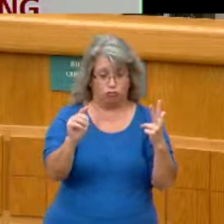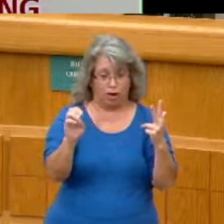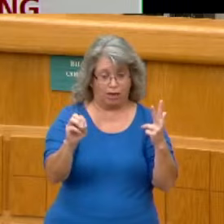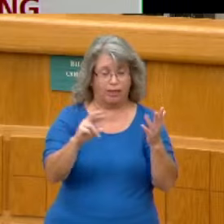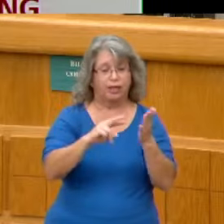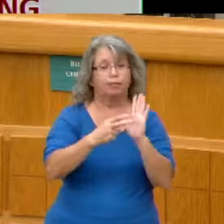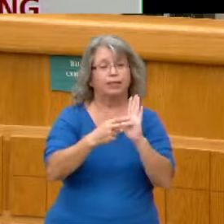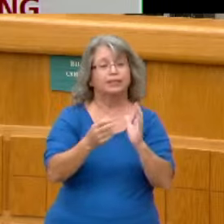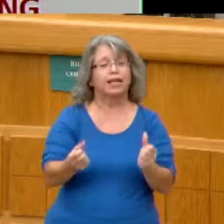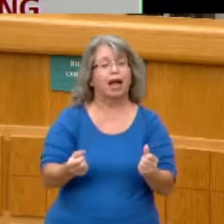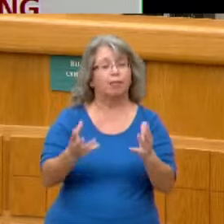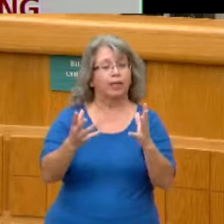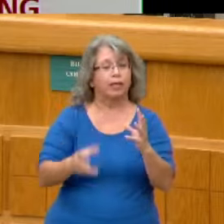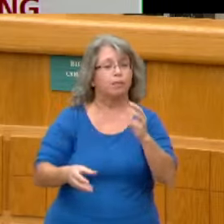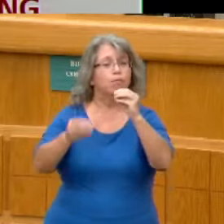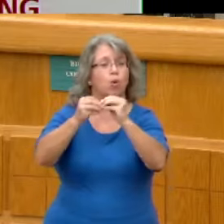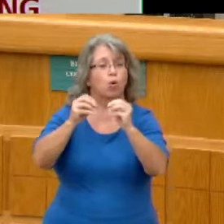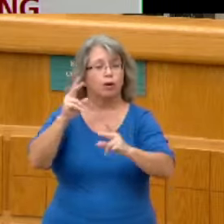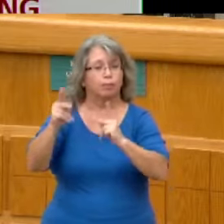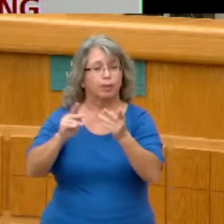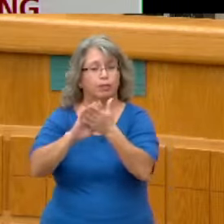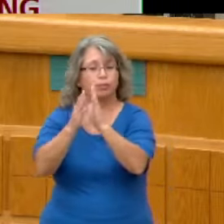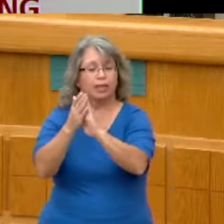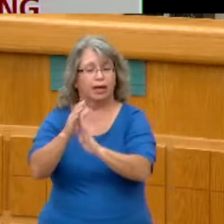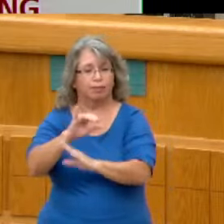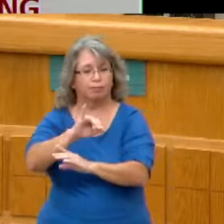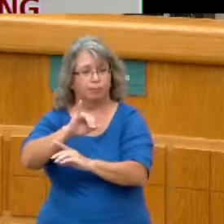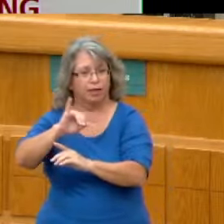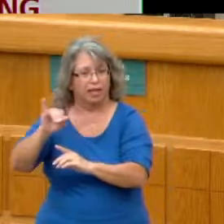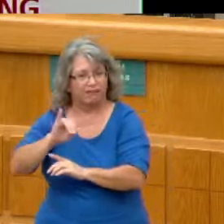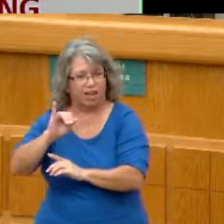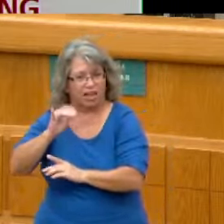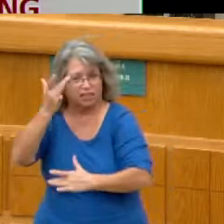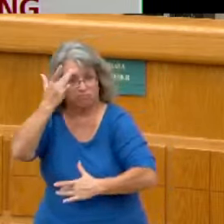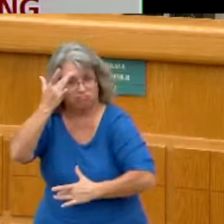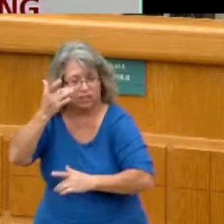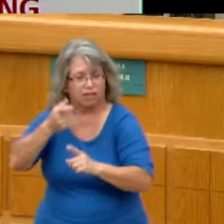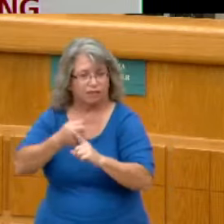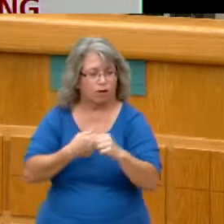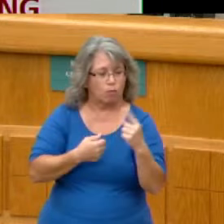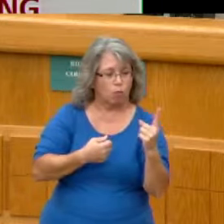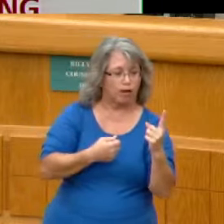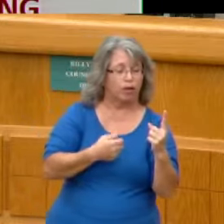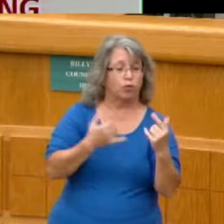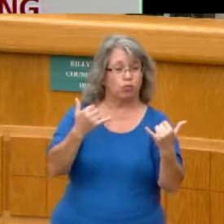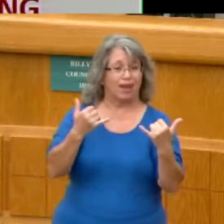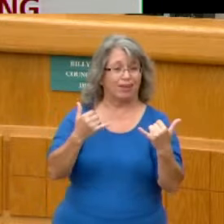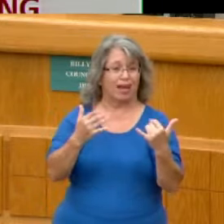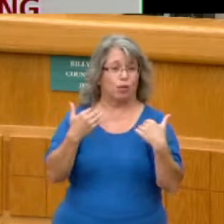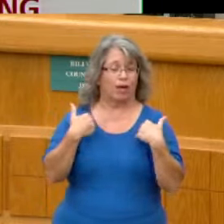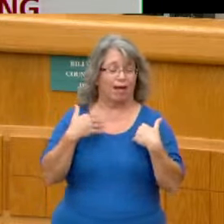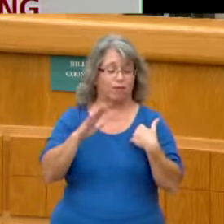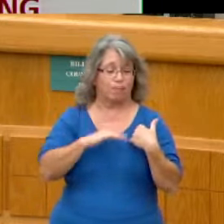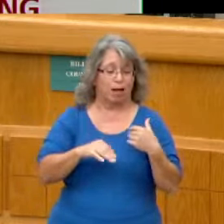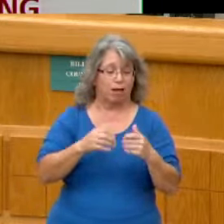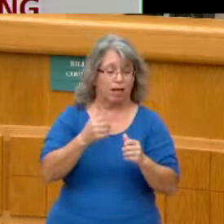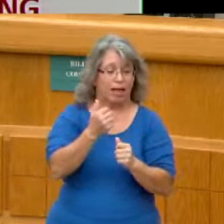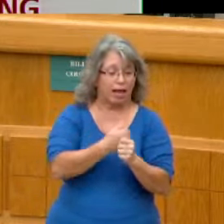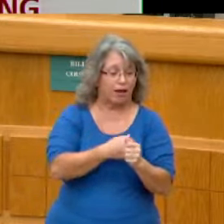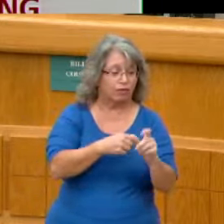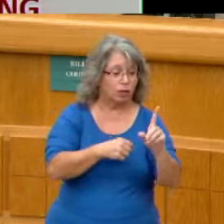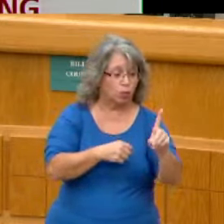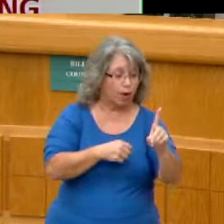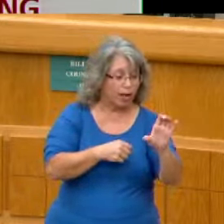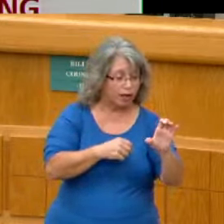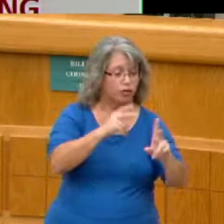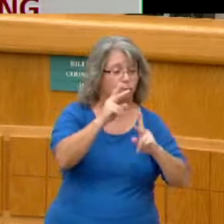infected, and right now that number is about for every 100 people that get infected, there's another 90 people that they infect